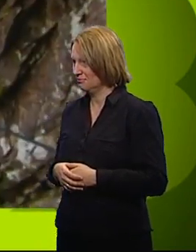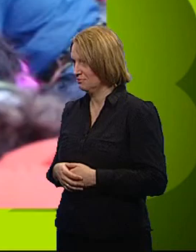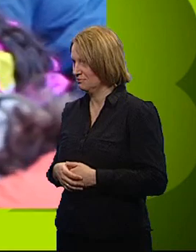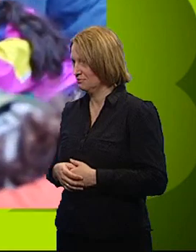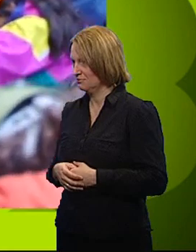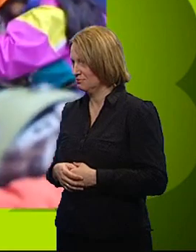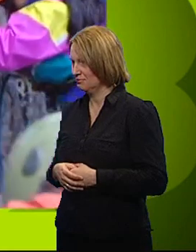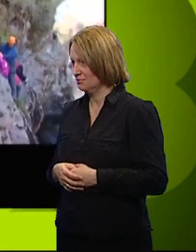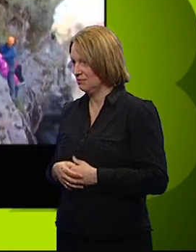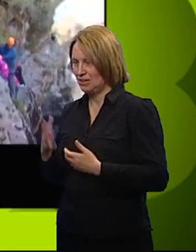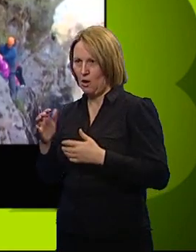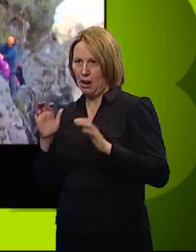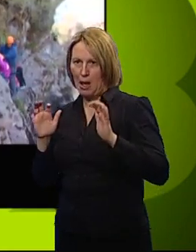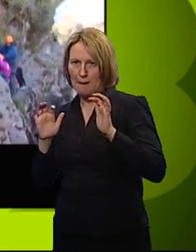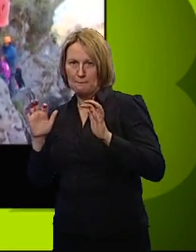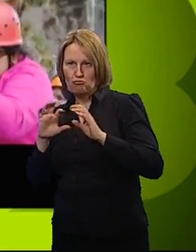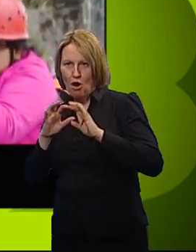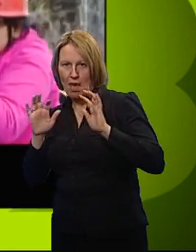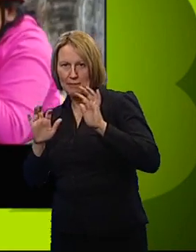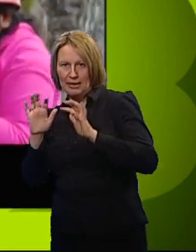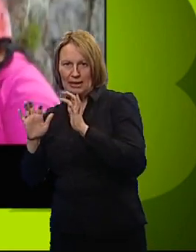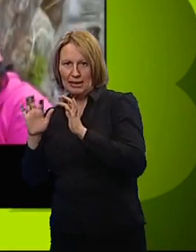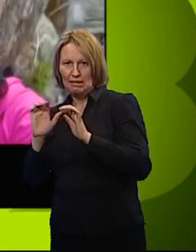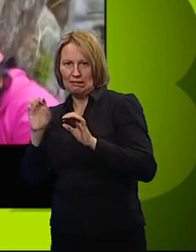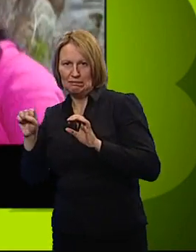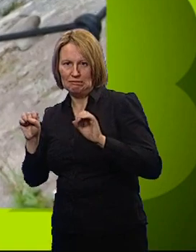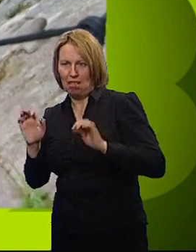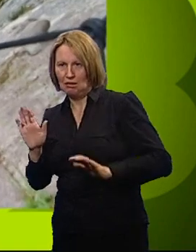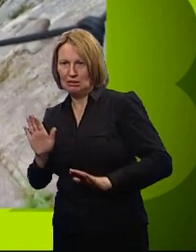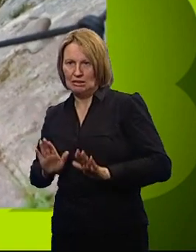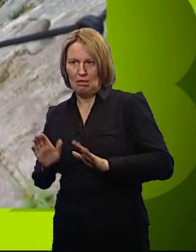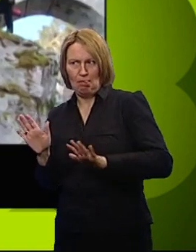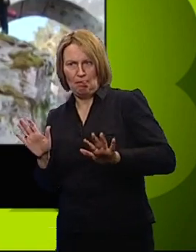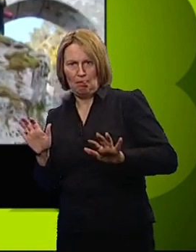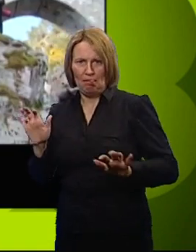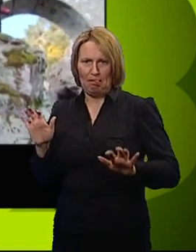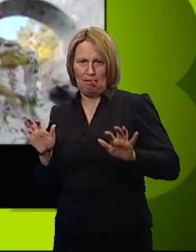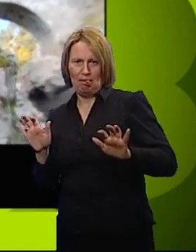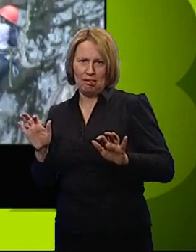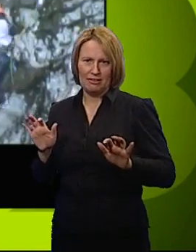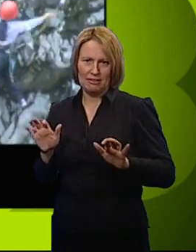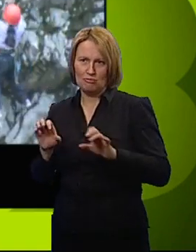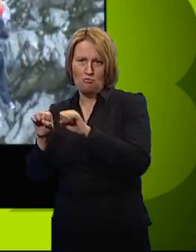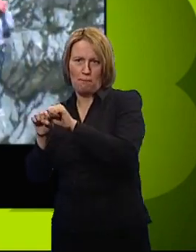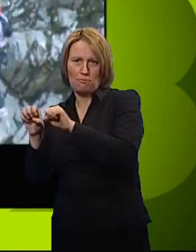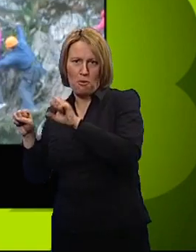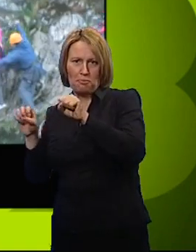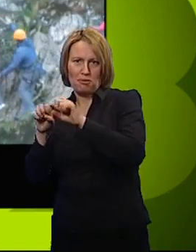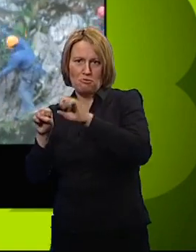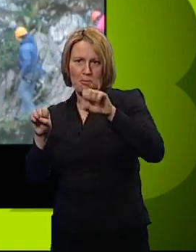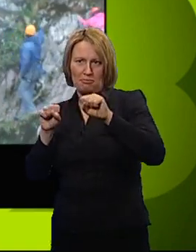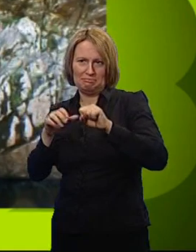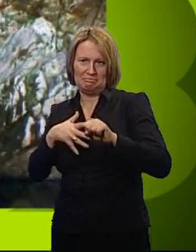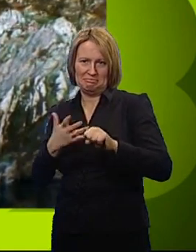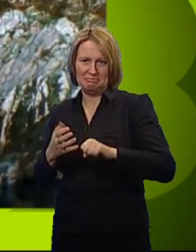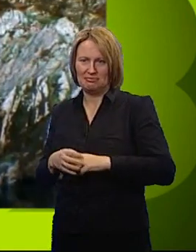The worst thing was the climbing, because every 2 minutes I kept losing my grip and I had to rely on the rope a lot, and I don't like relying on